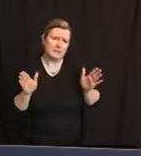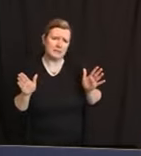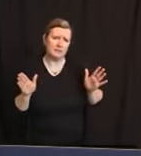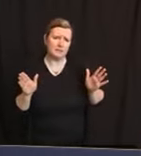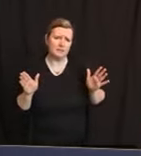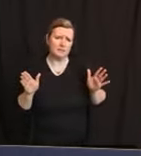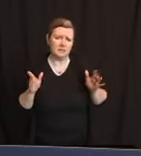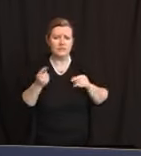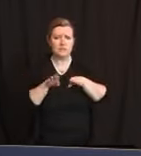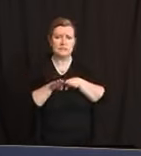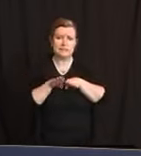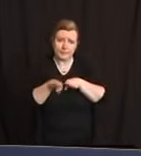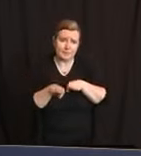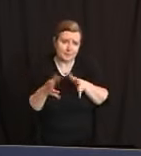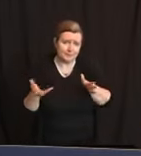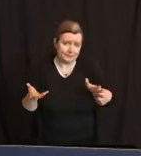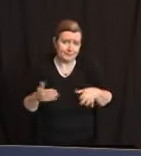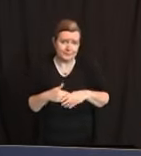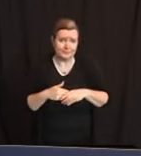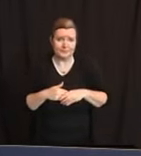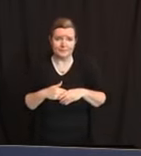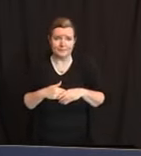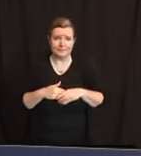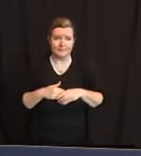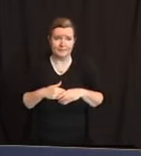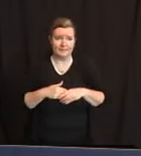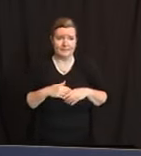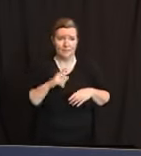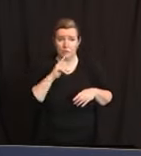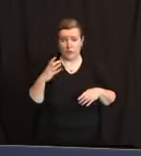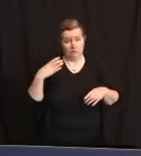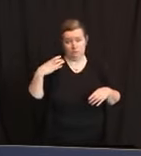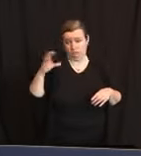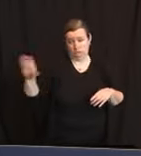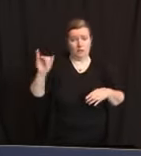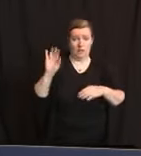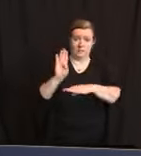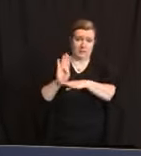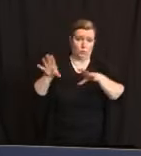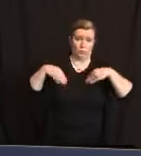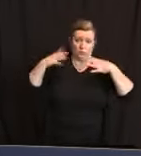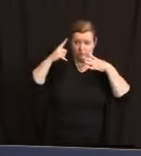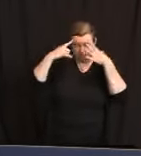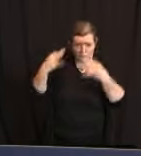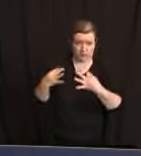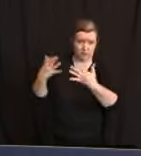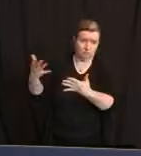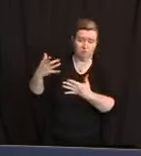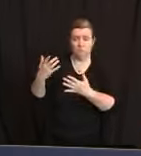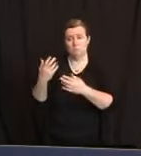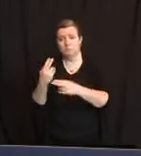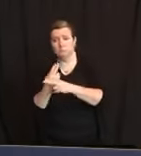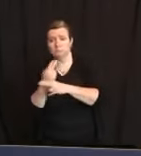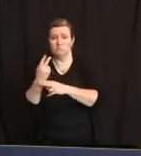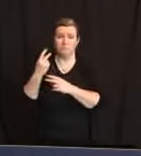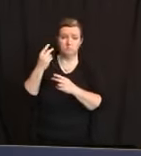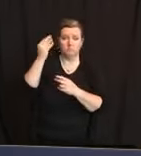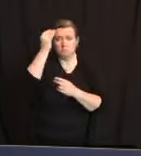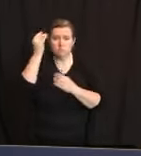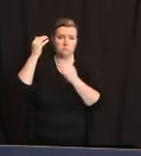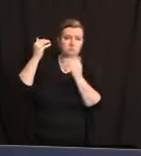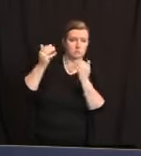But I lay it on the business owners because they have used their minds in different ways during this entire